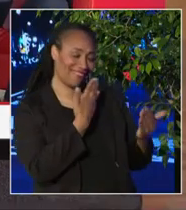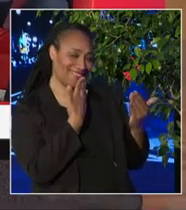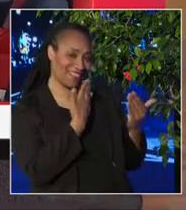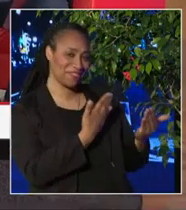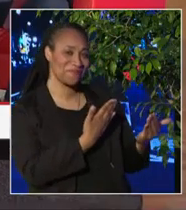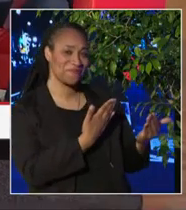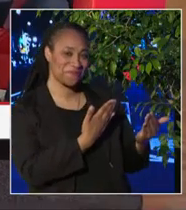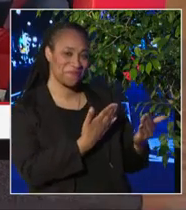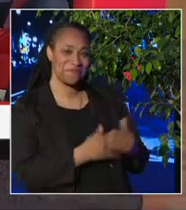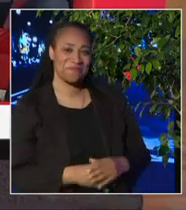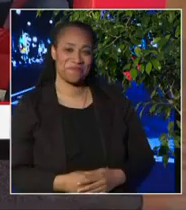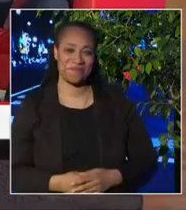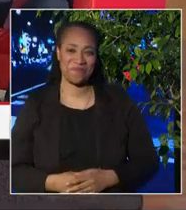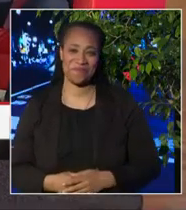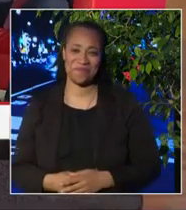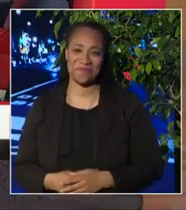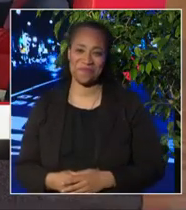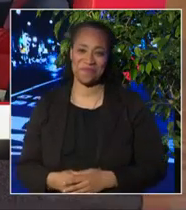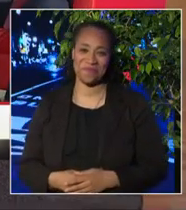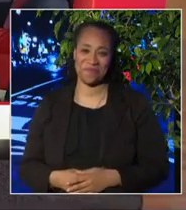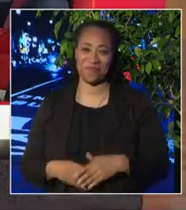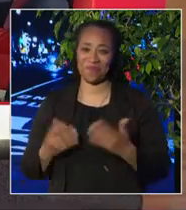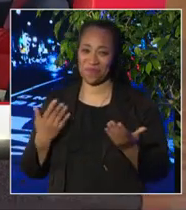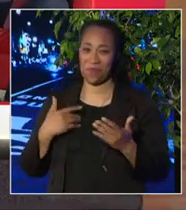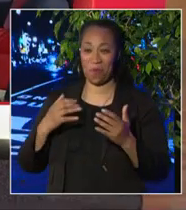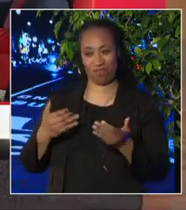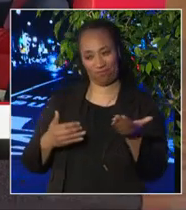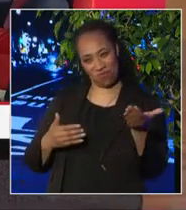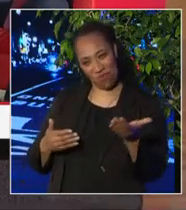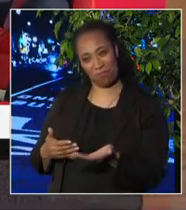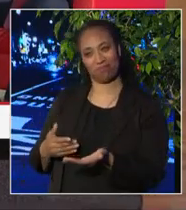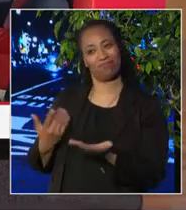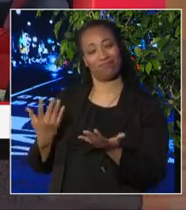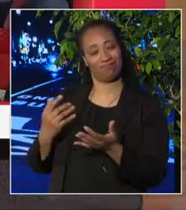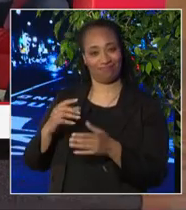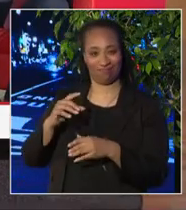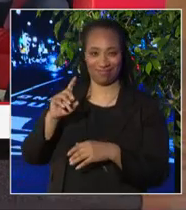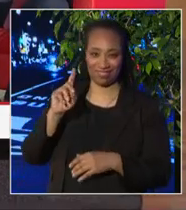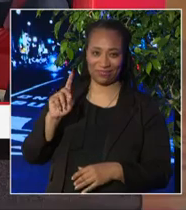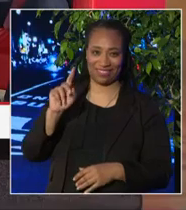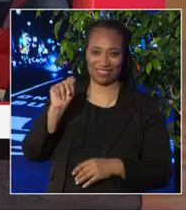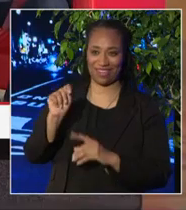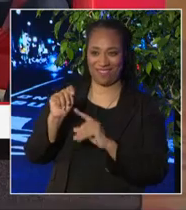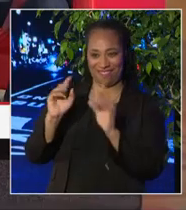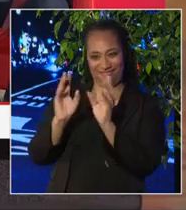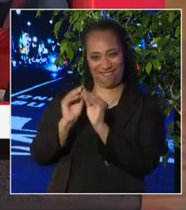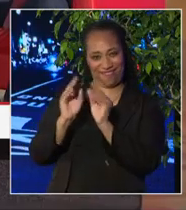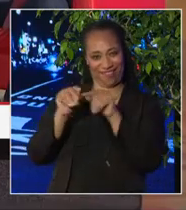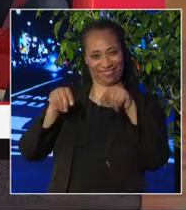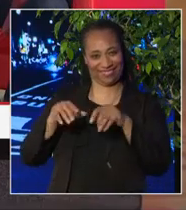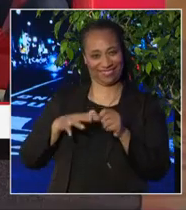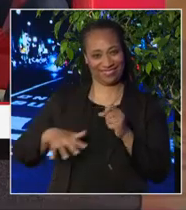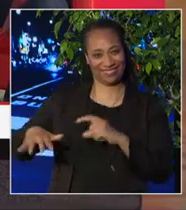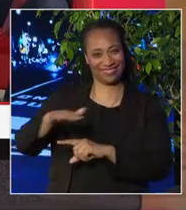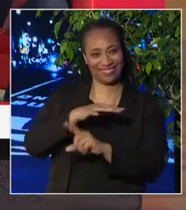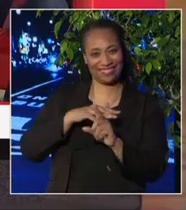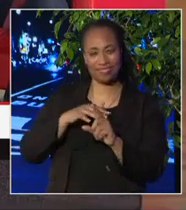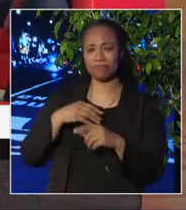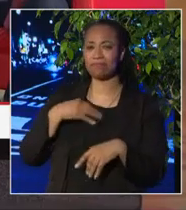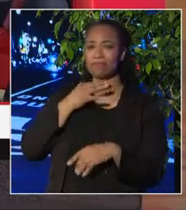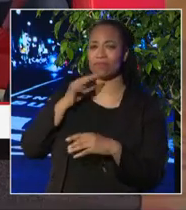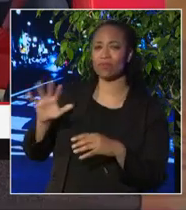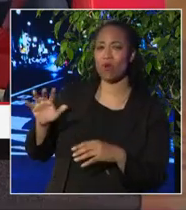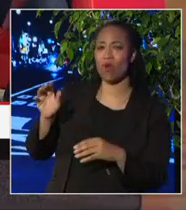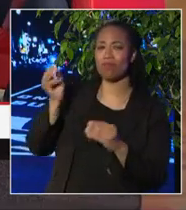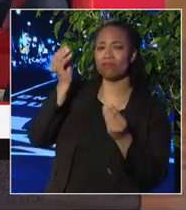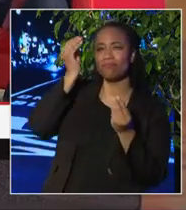welcome to our Downtown DC Forum. And I just want to give you an opportunity to say, what's on your mind right now with respect to all the things happening in